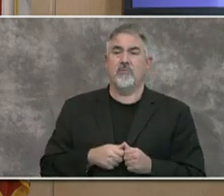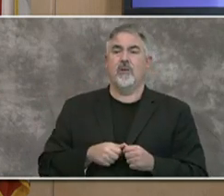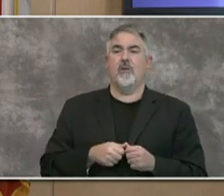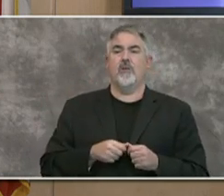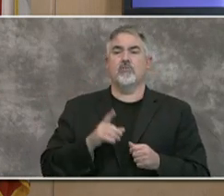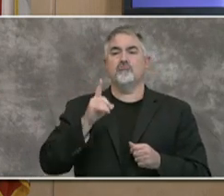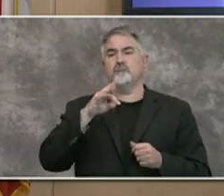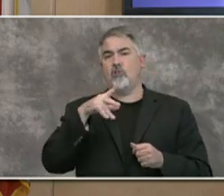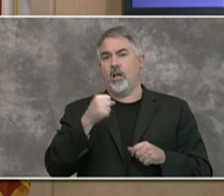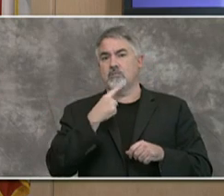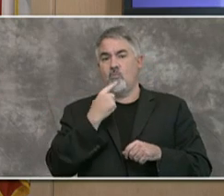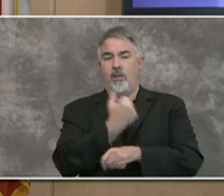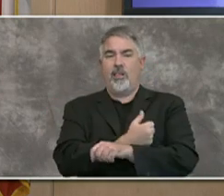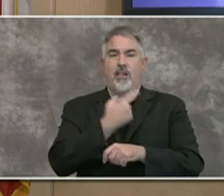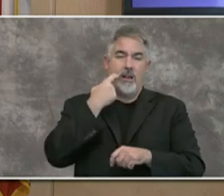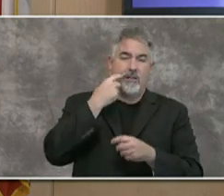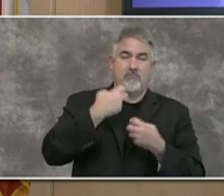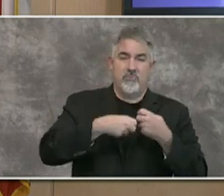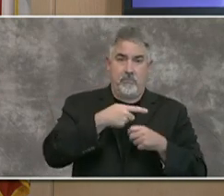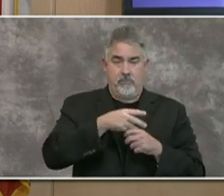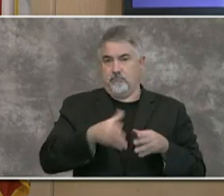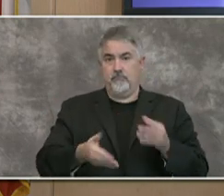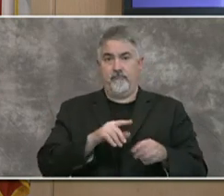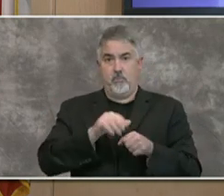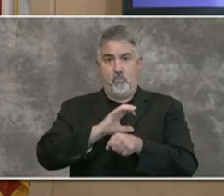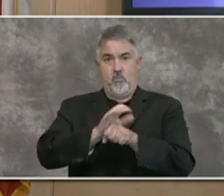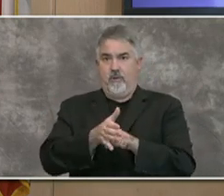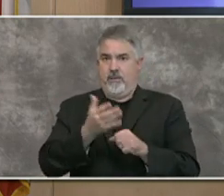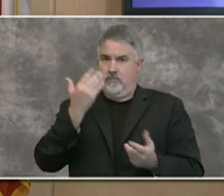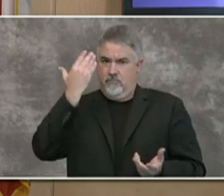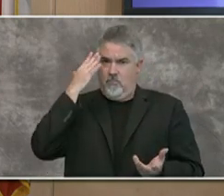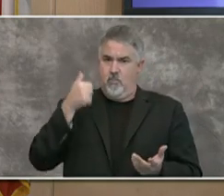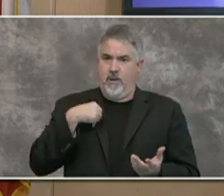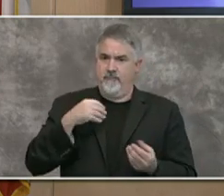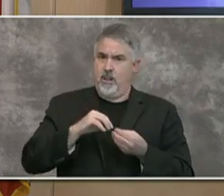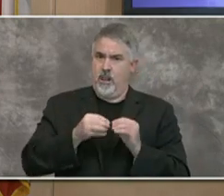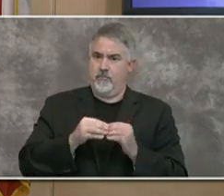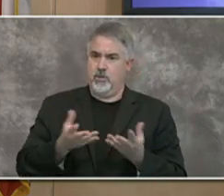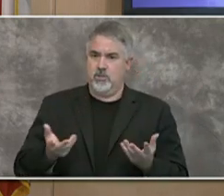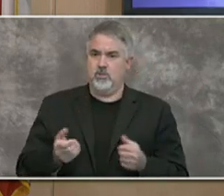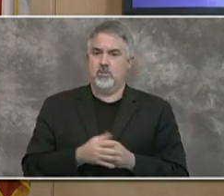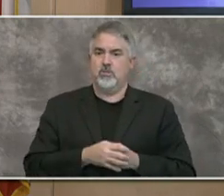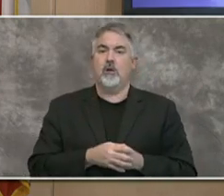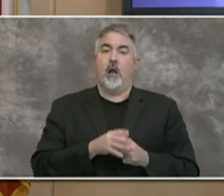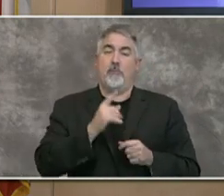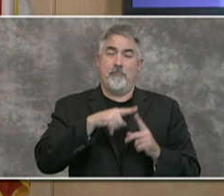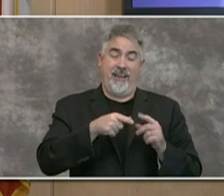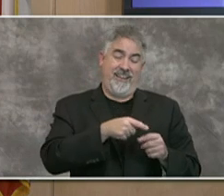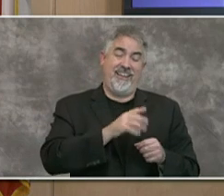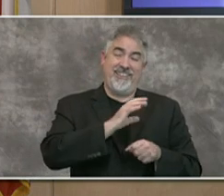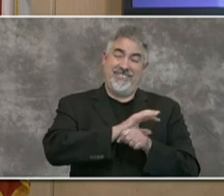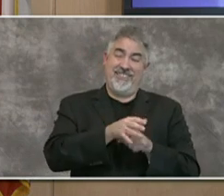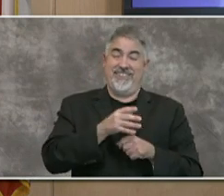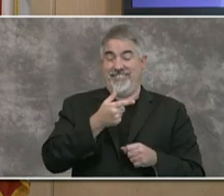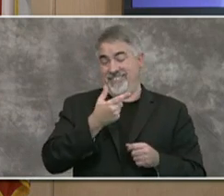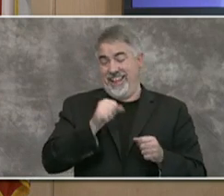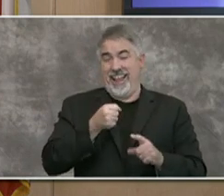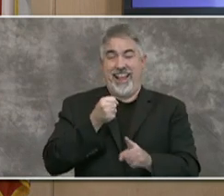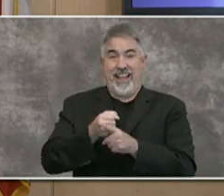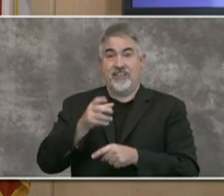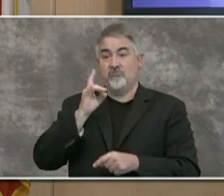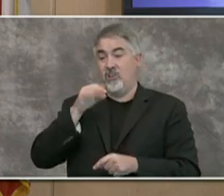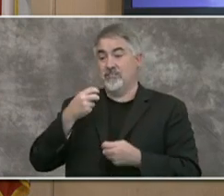use affects overall health, and certainly underlying conditions of multiple types increase your risk for bad outcomes